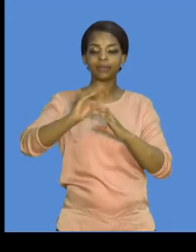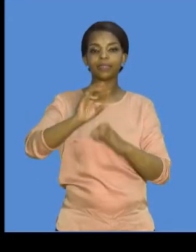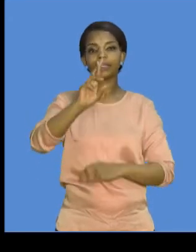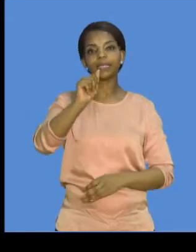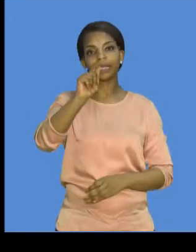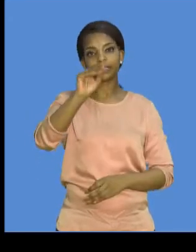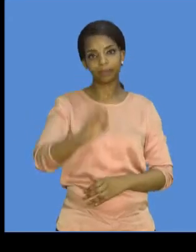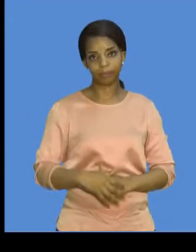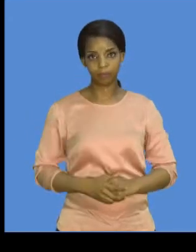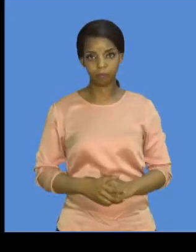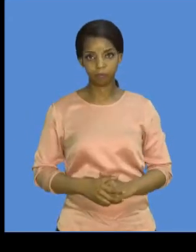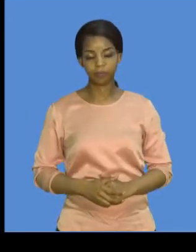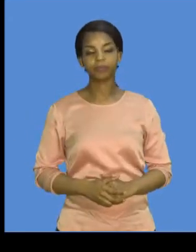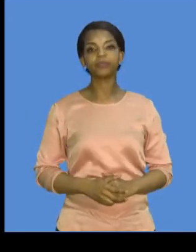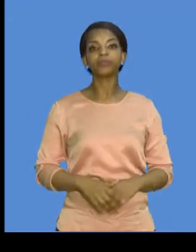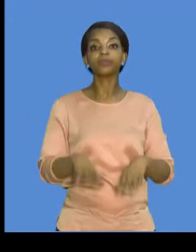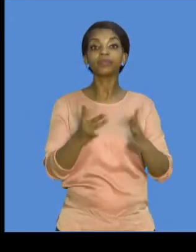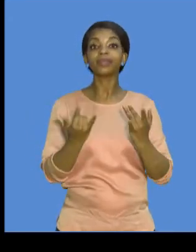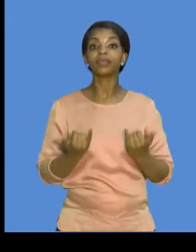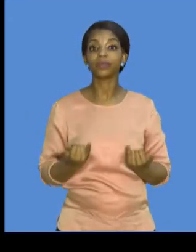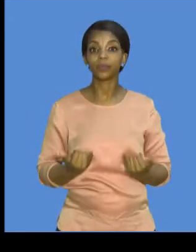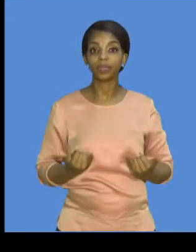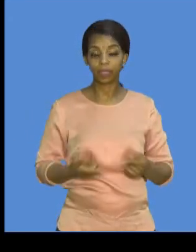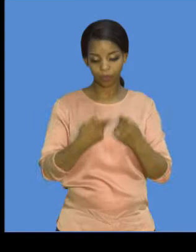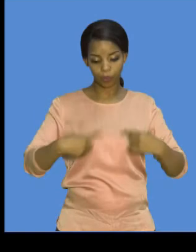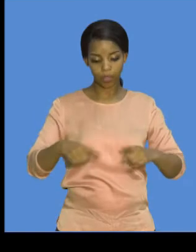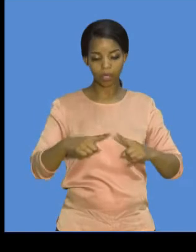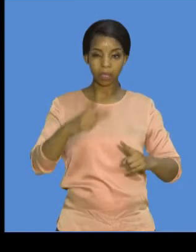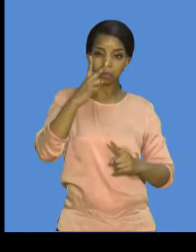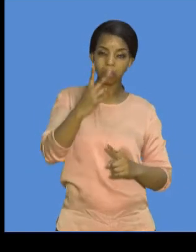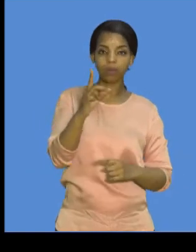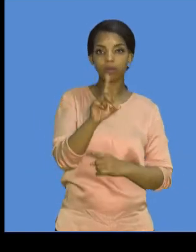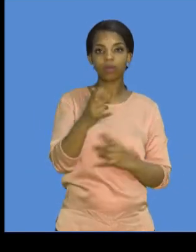Now today we're actually going to look at some compound